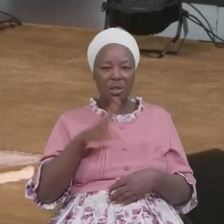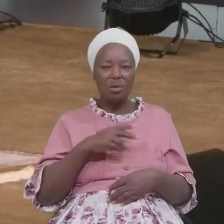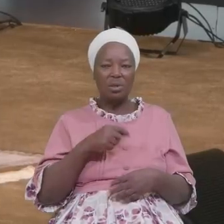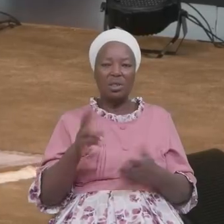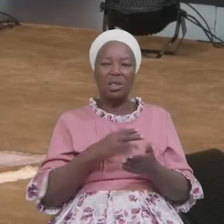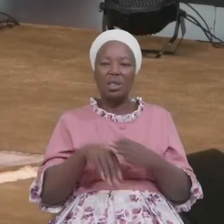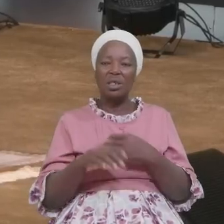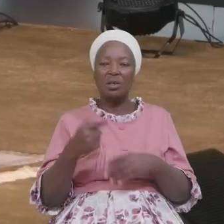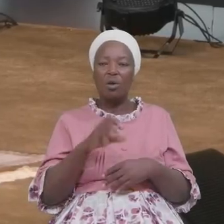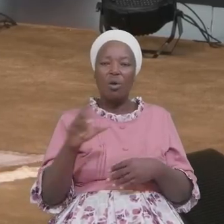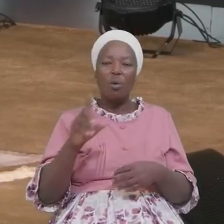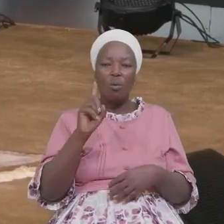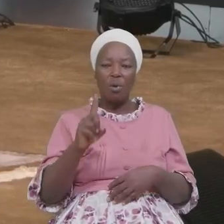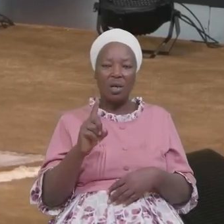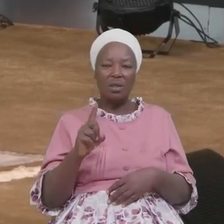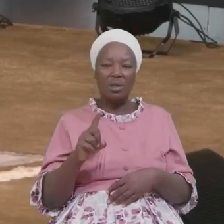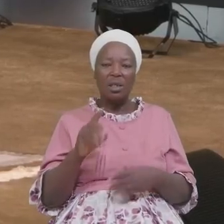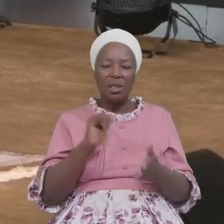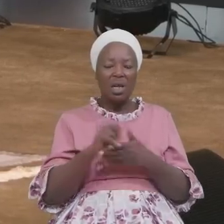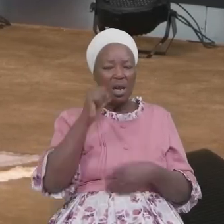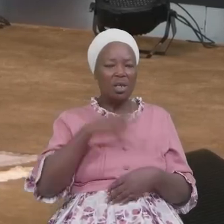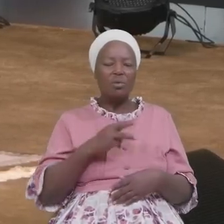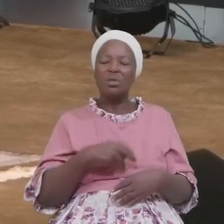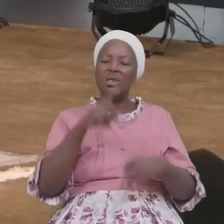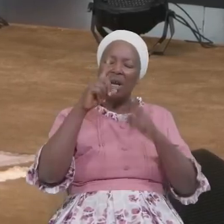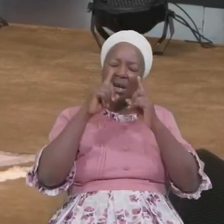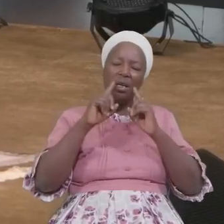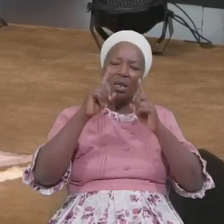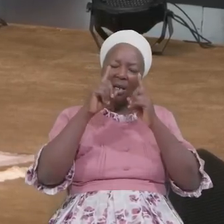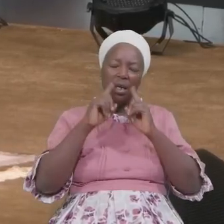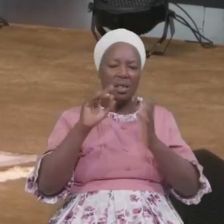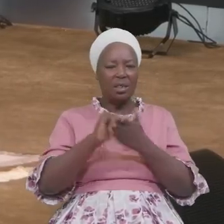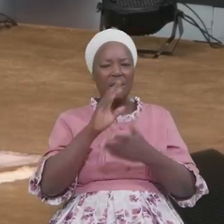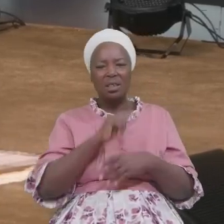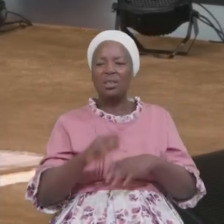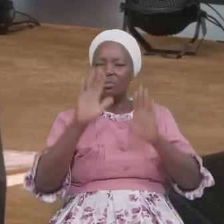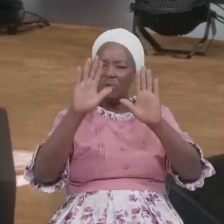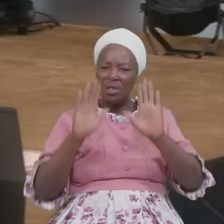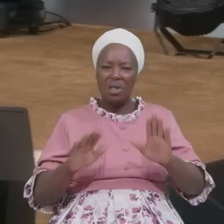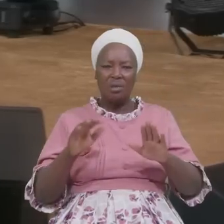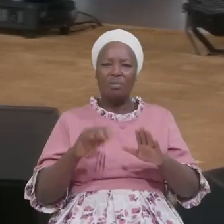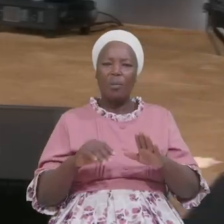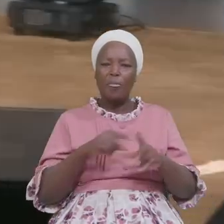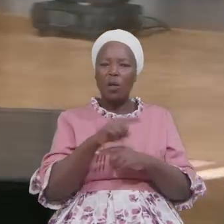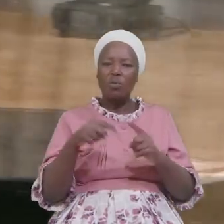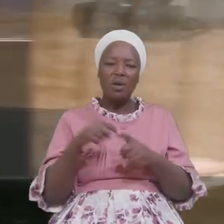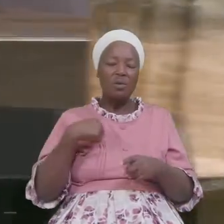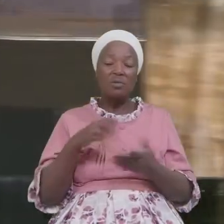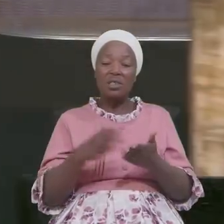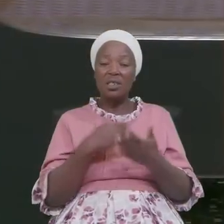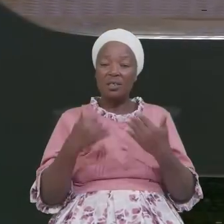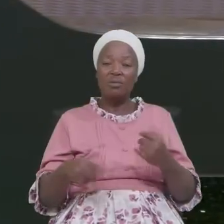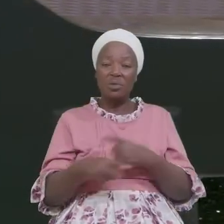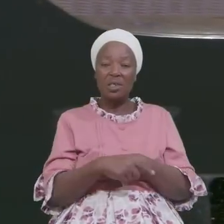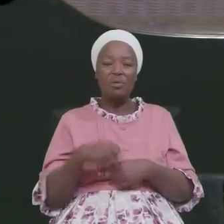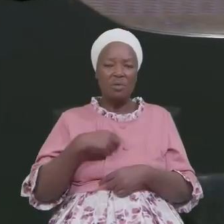crying. That was glorious. When we sing today, we're seeing glory. We're seeing